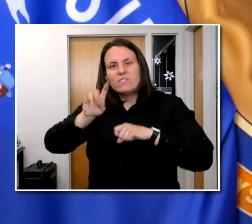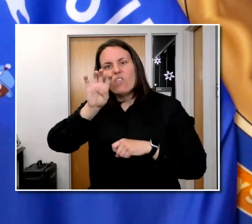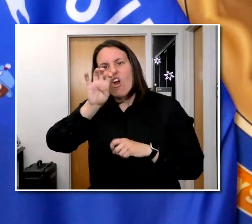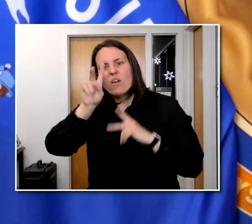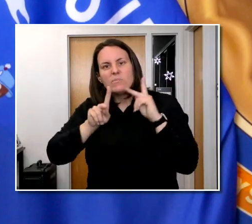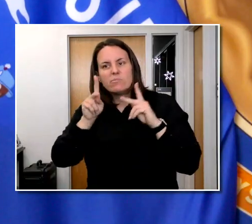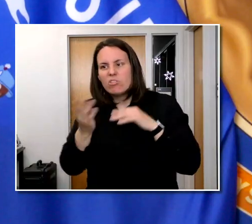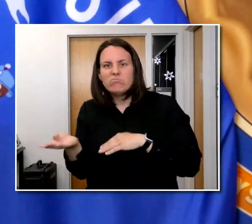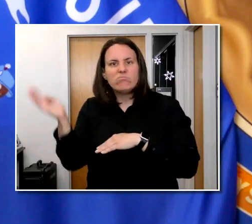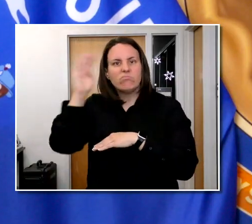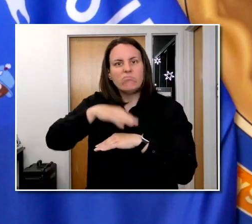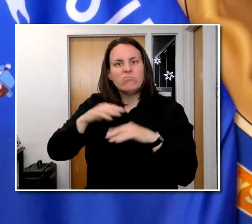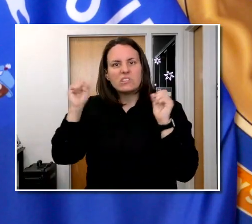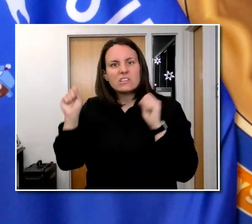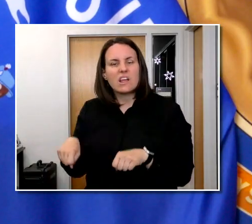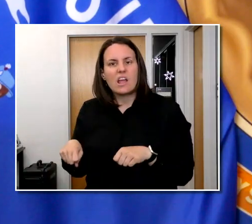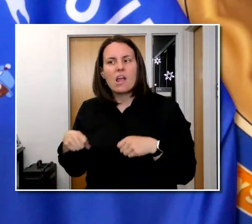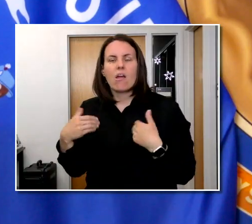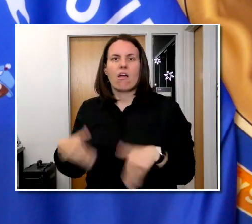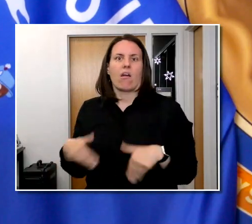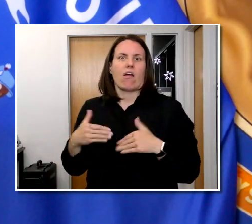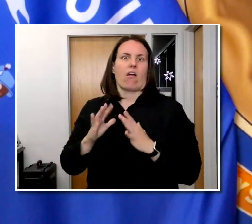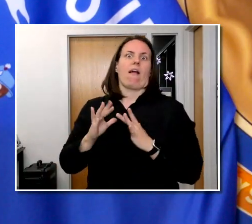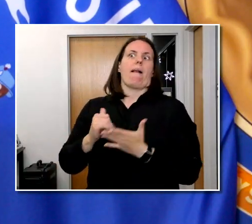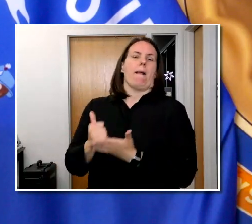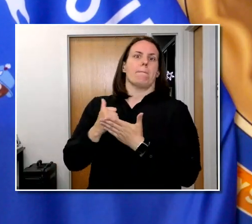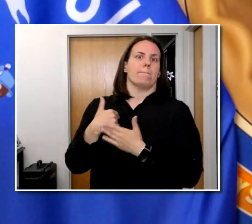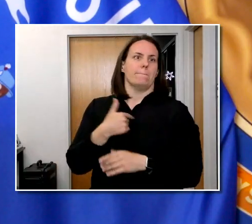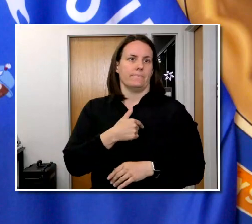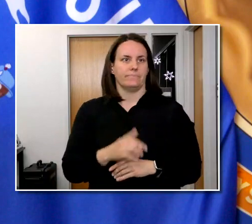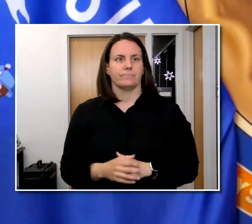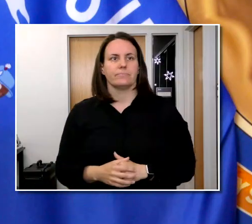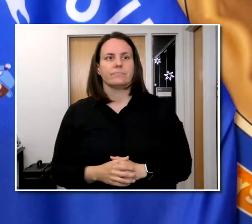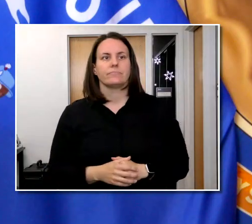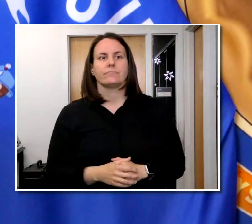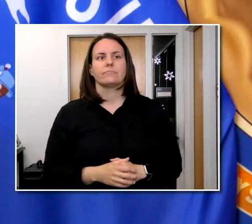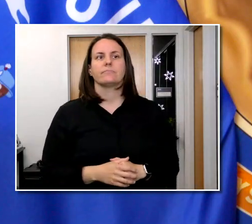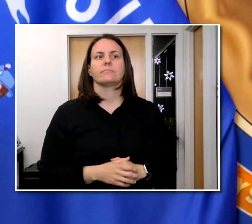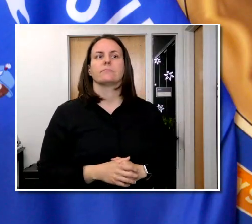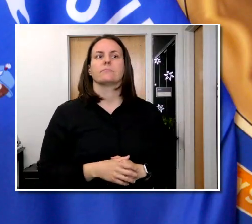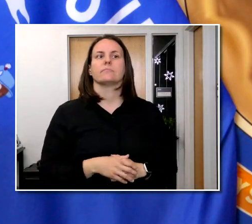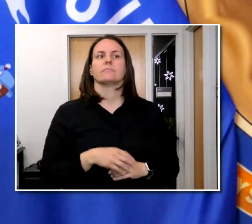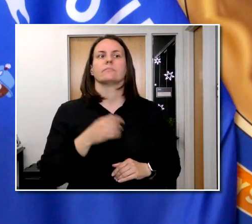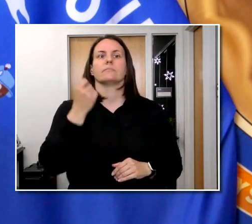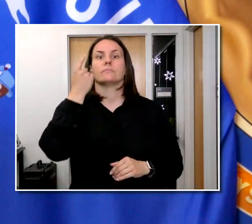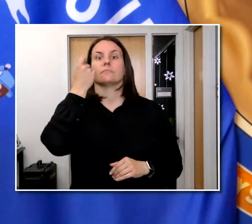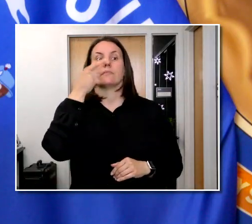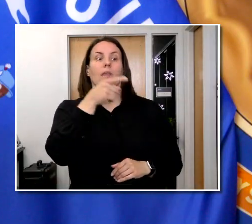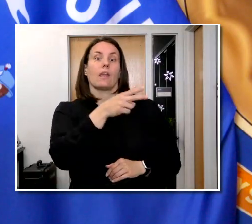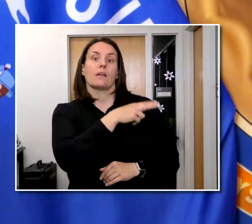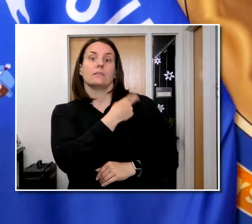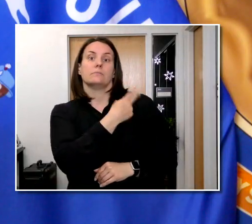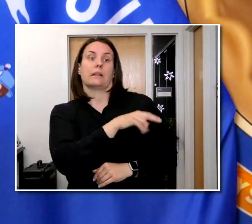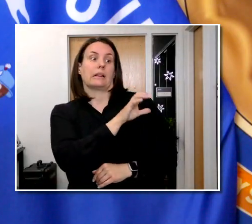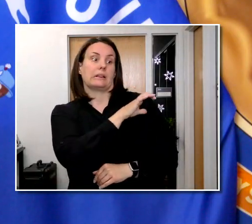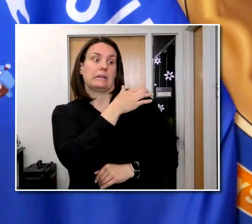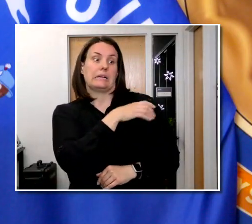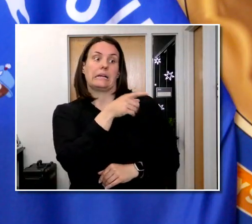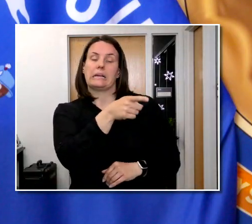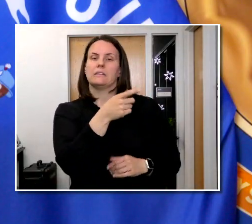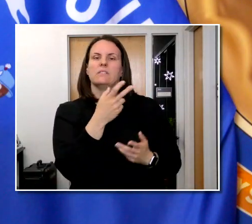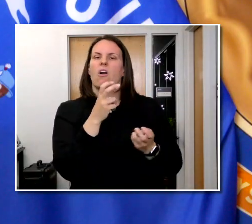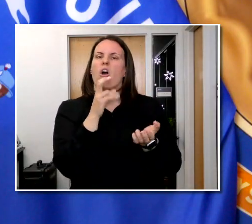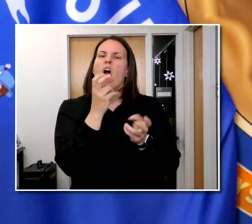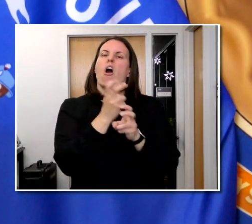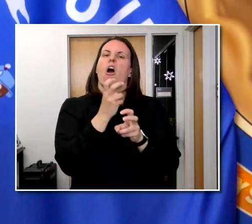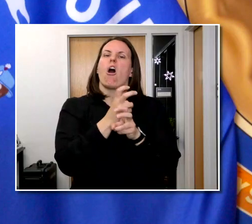same thing. Or a clinic to get that many tests through. And the other advantage that we offer with the Guard, I've